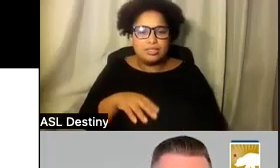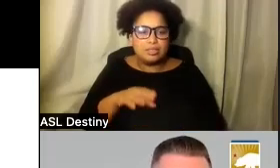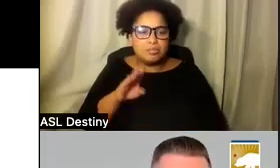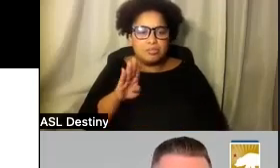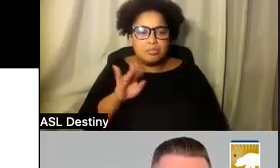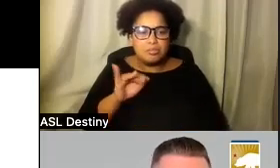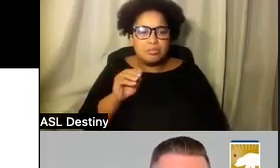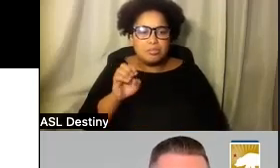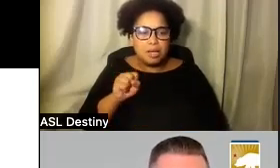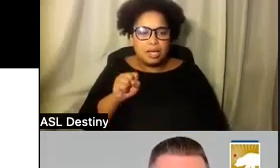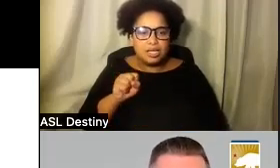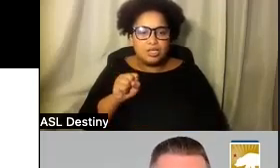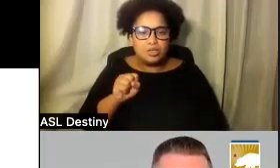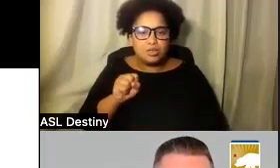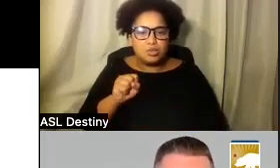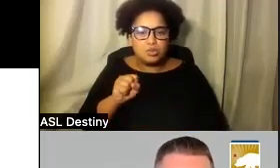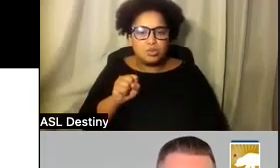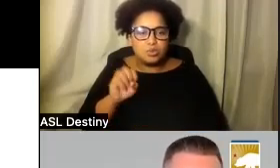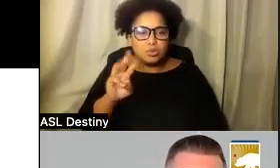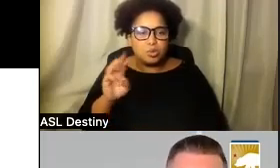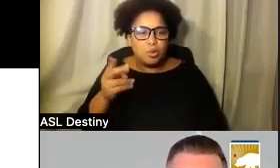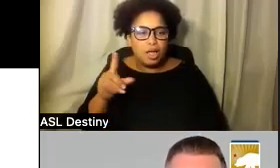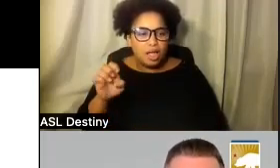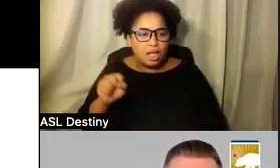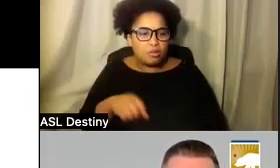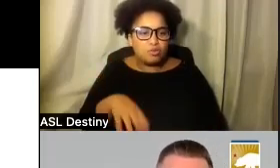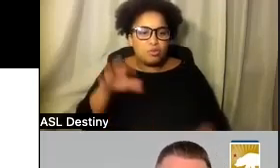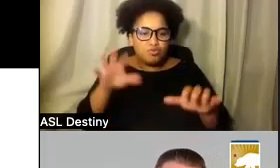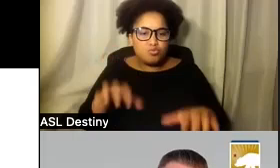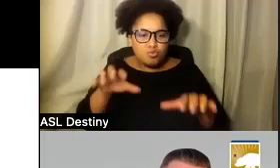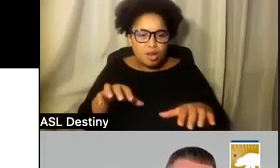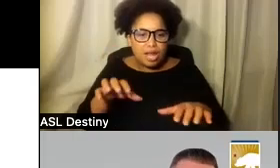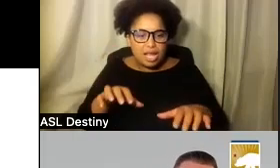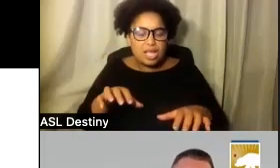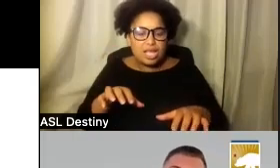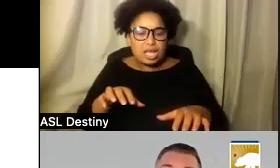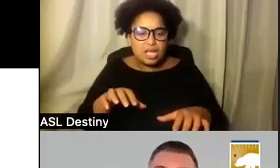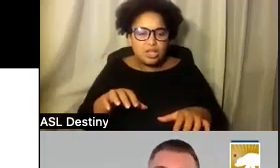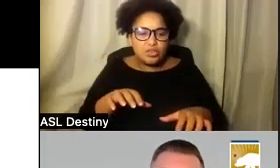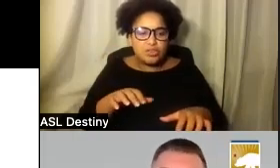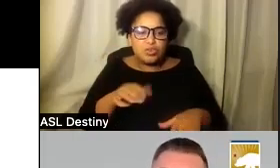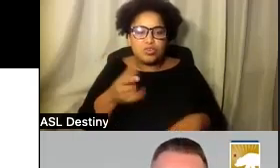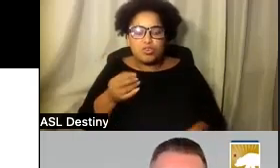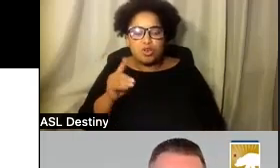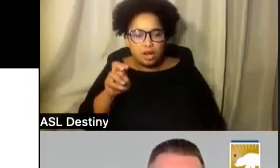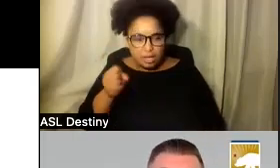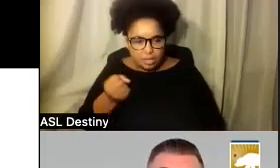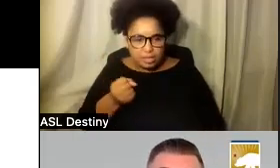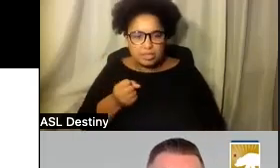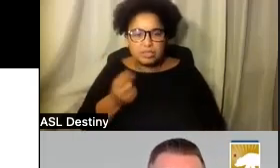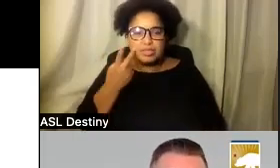urbanized areas, rain gardens. These are some concepts of climate resiliency and